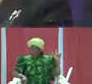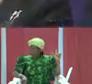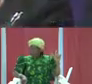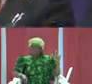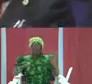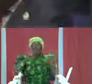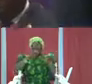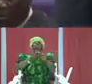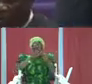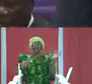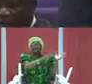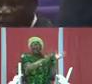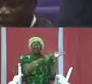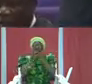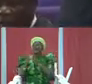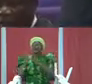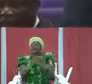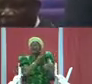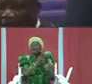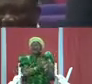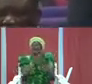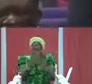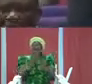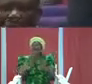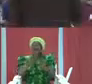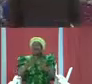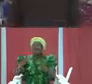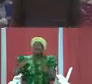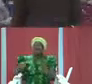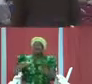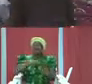In Jesus' mighty name, we have prayed.